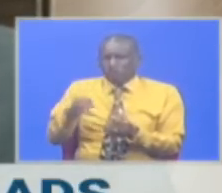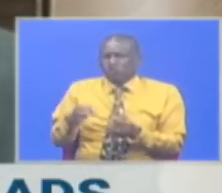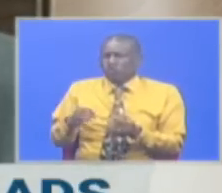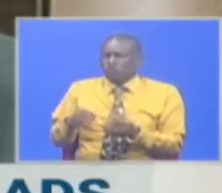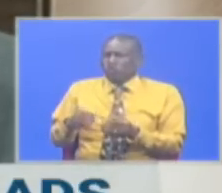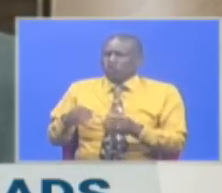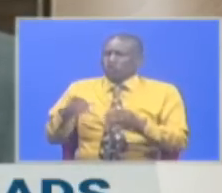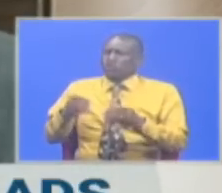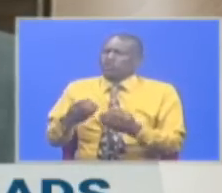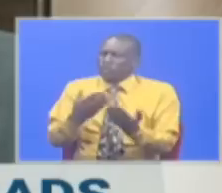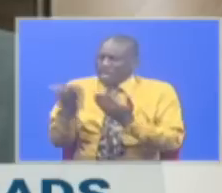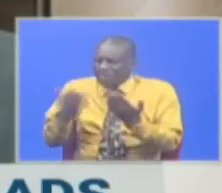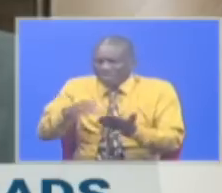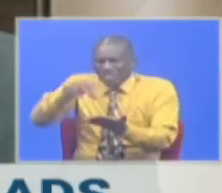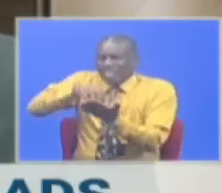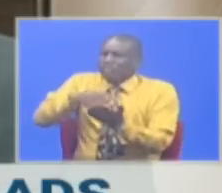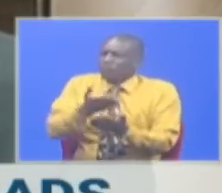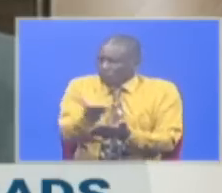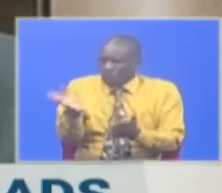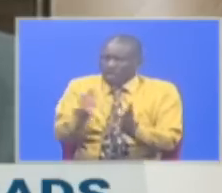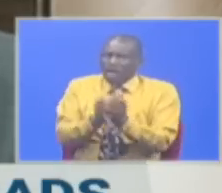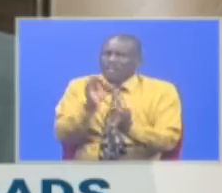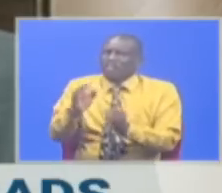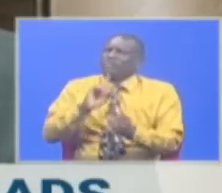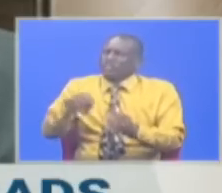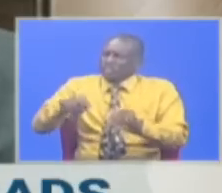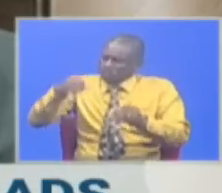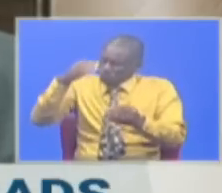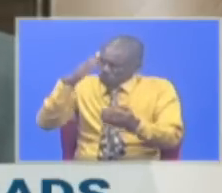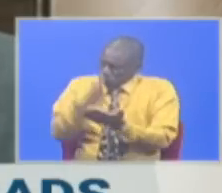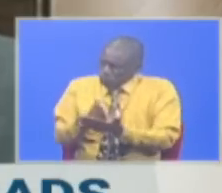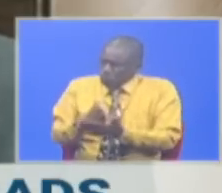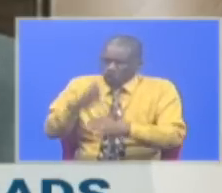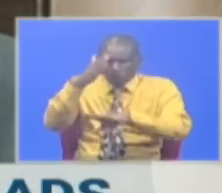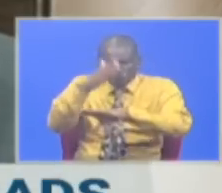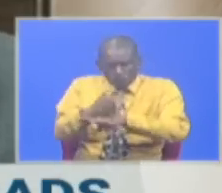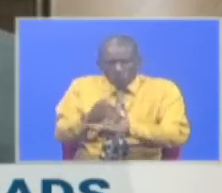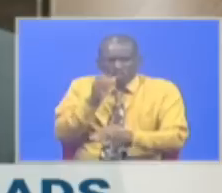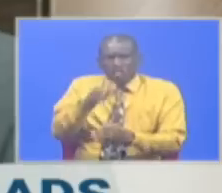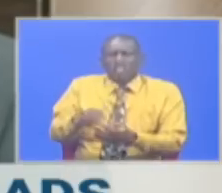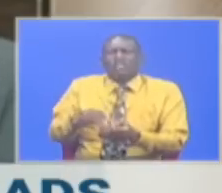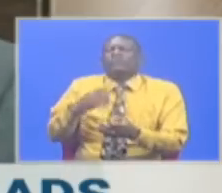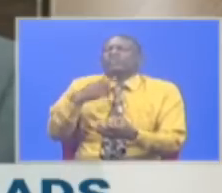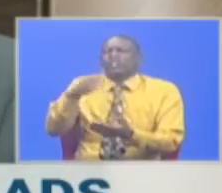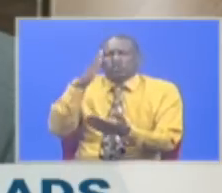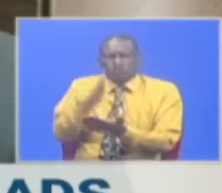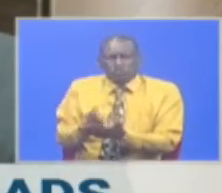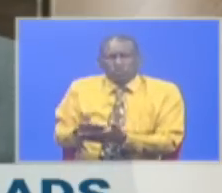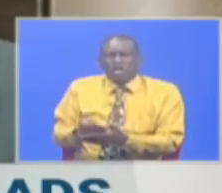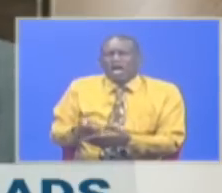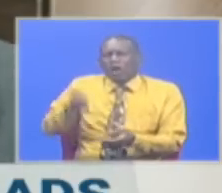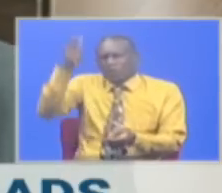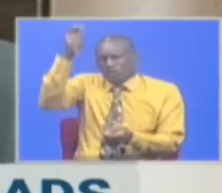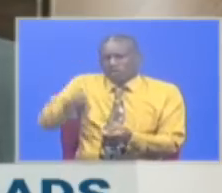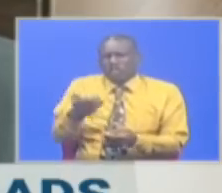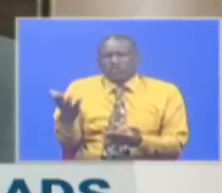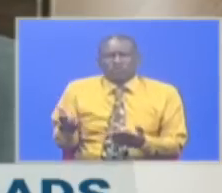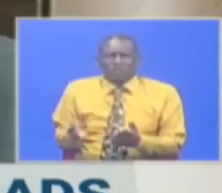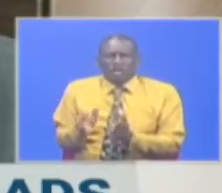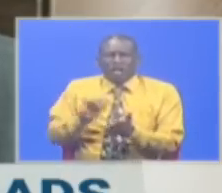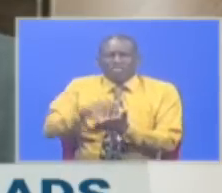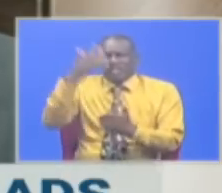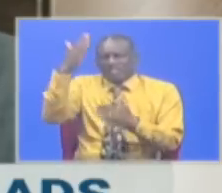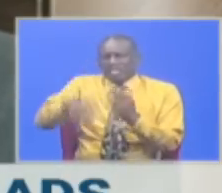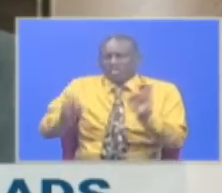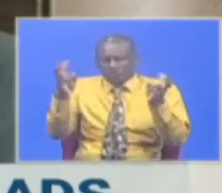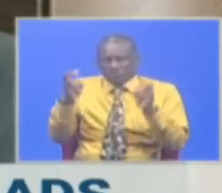will read the charges to you. And if you say that is right, I enter the conviction and I sentence you on the spot, and that's the end of the matter.